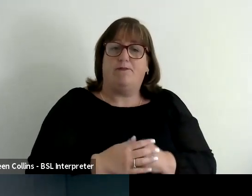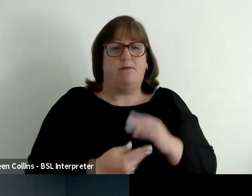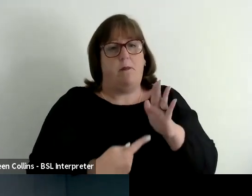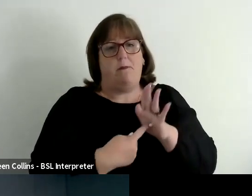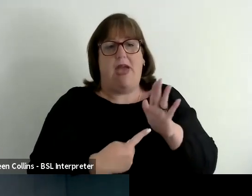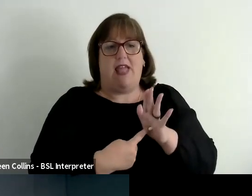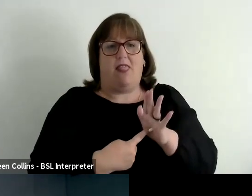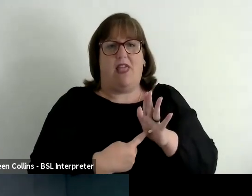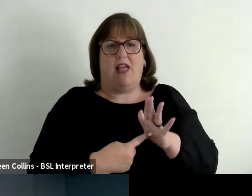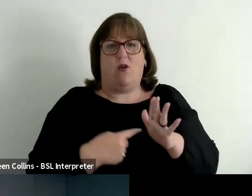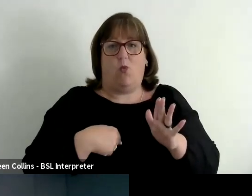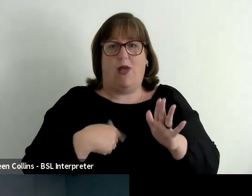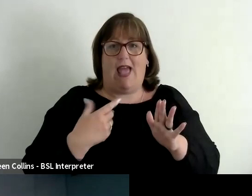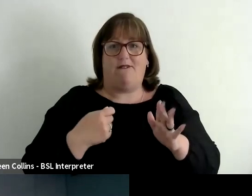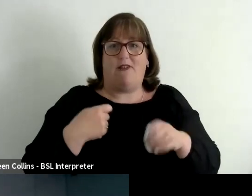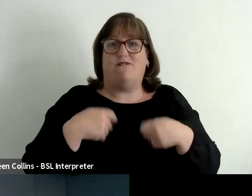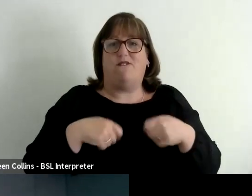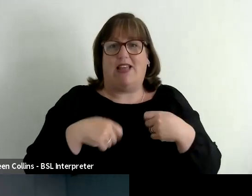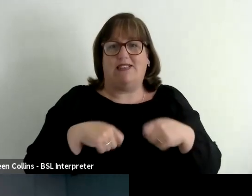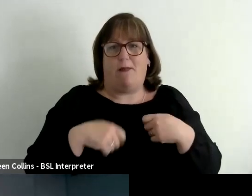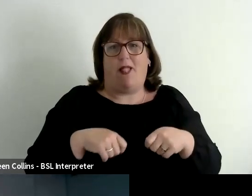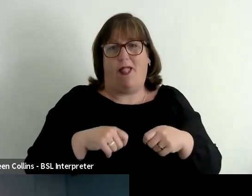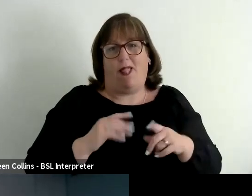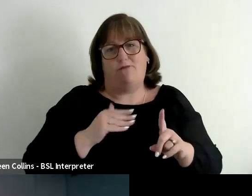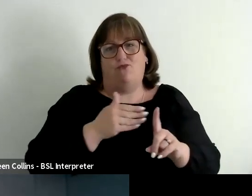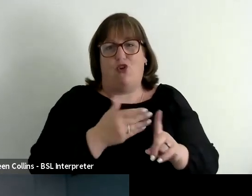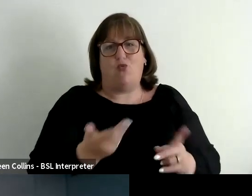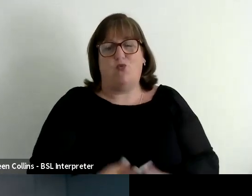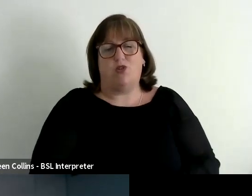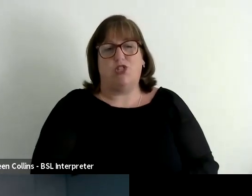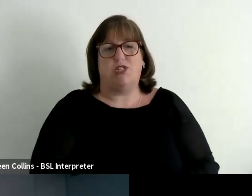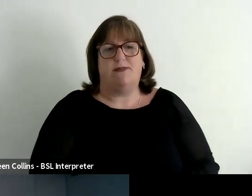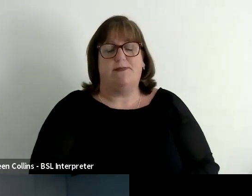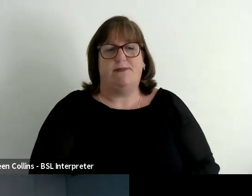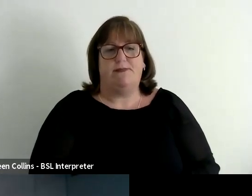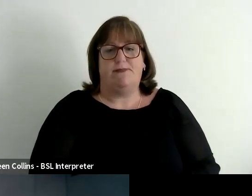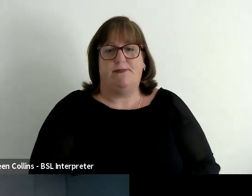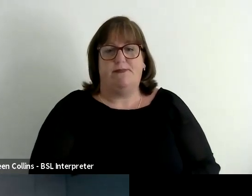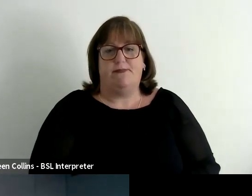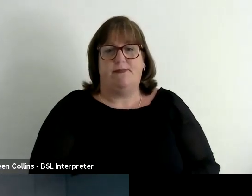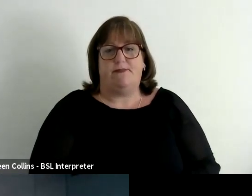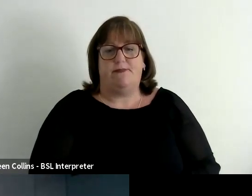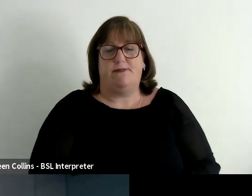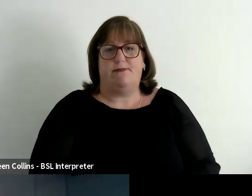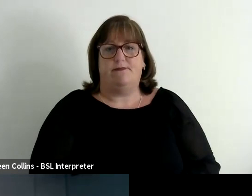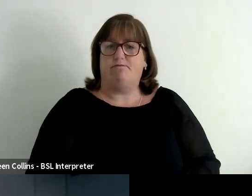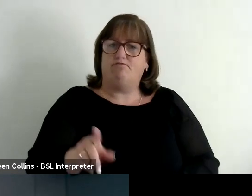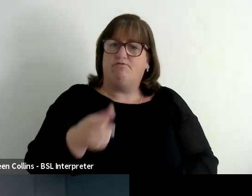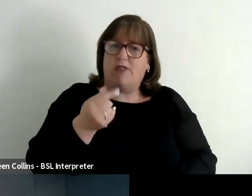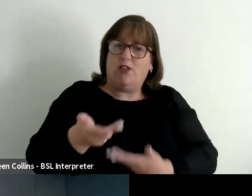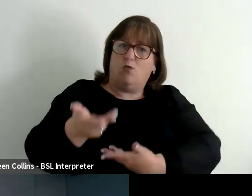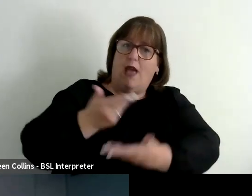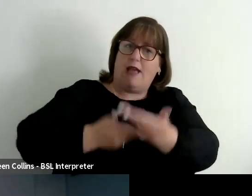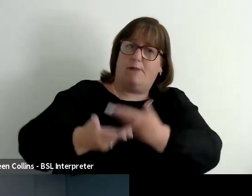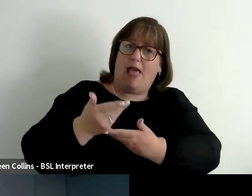flexible mindset. Yeah, absolutely. Absolutely. So could you talk us through your recruitment process? I mean, it might be